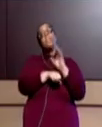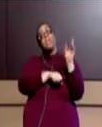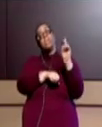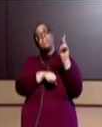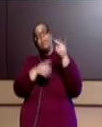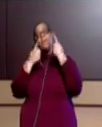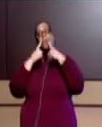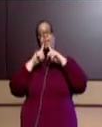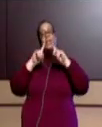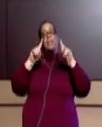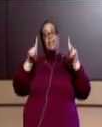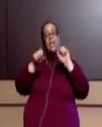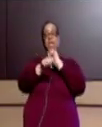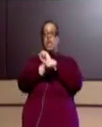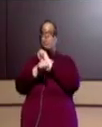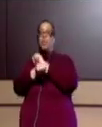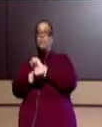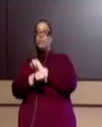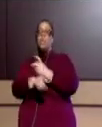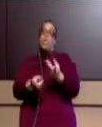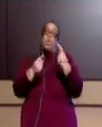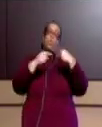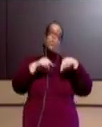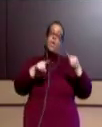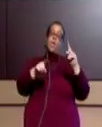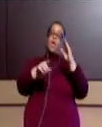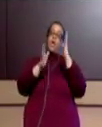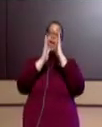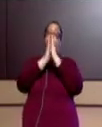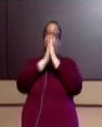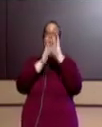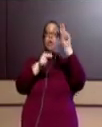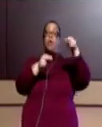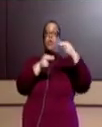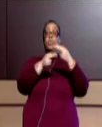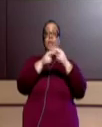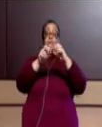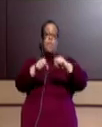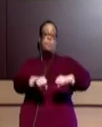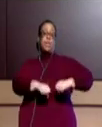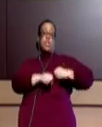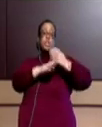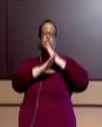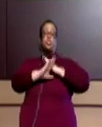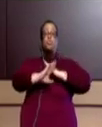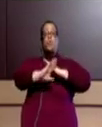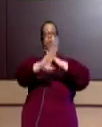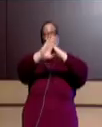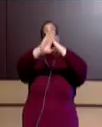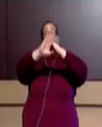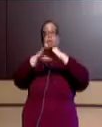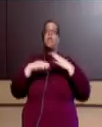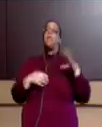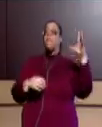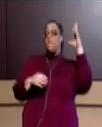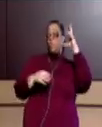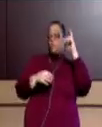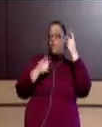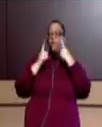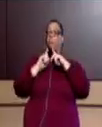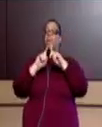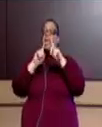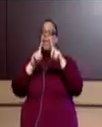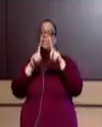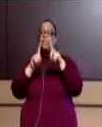Somebody declare. It works. When I call on the name, it works. It's a strong tower. It works. He will hear me and answer me.